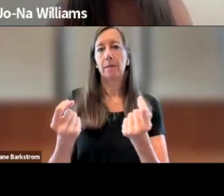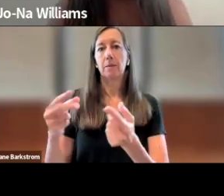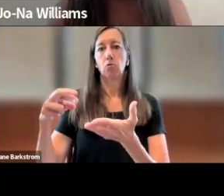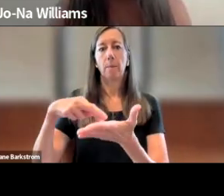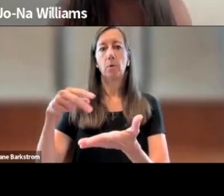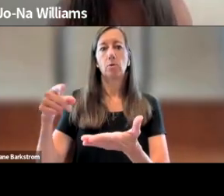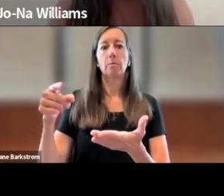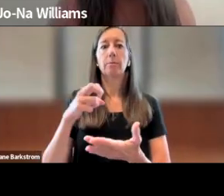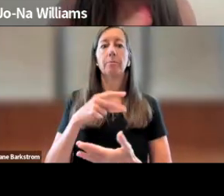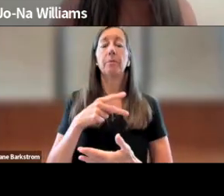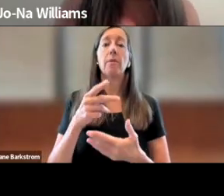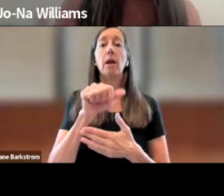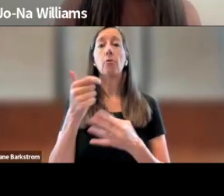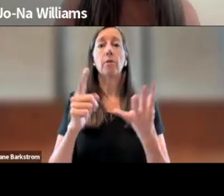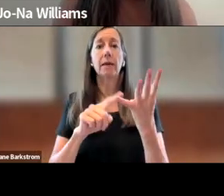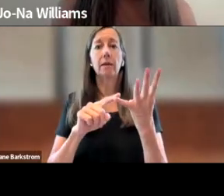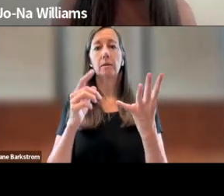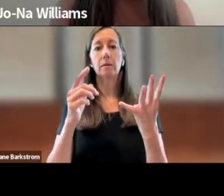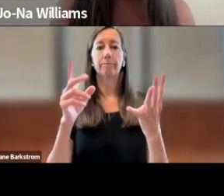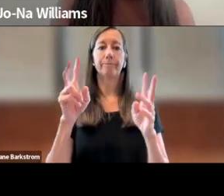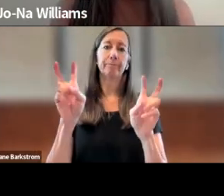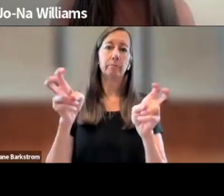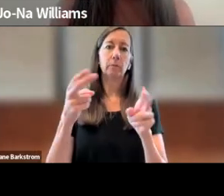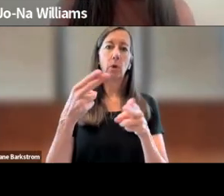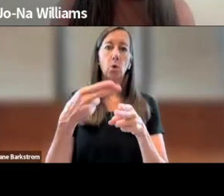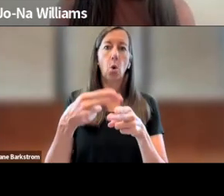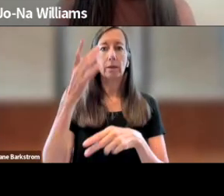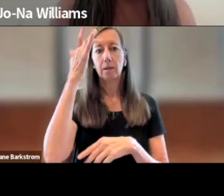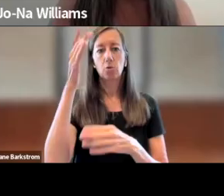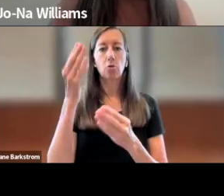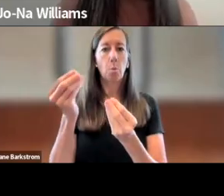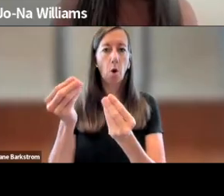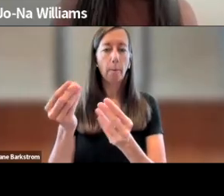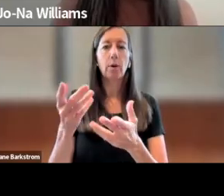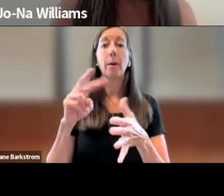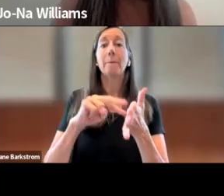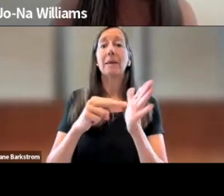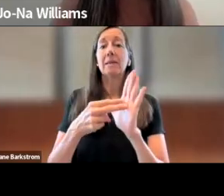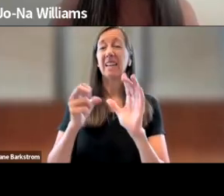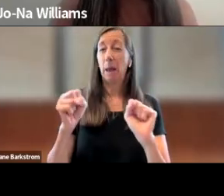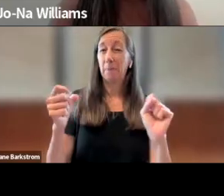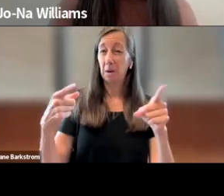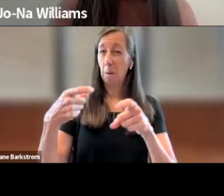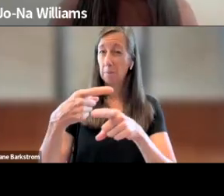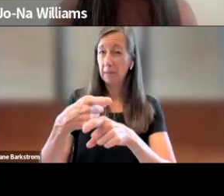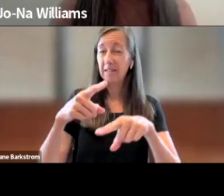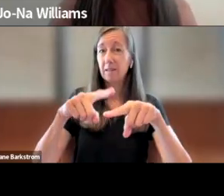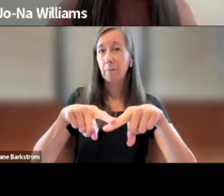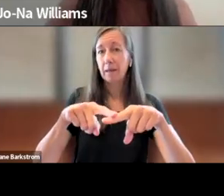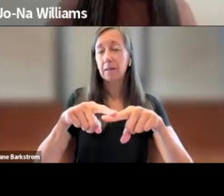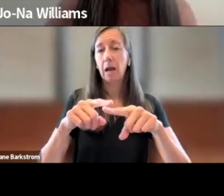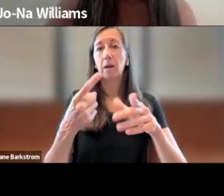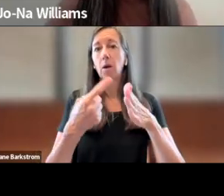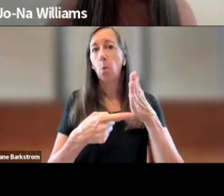is intellectual property. This can be complicated depending on what you have contributed or